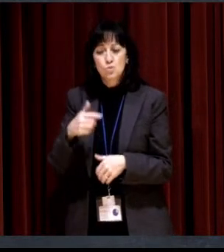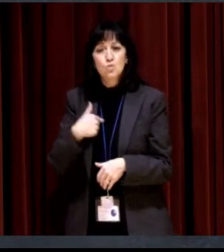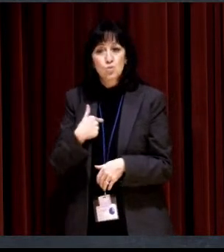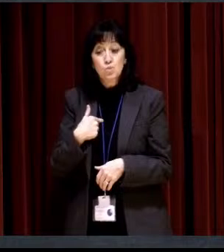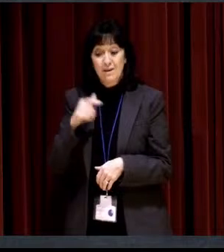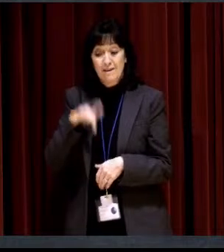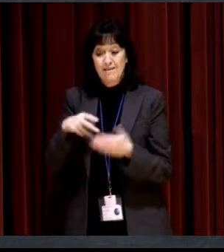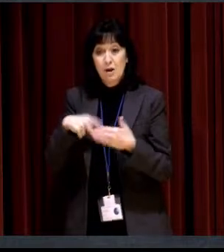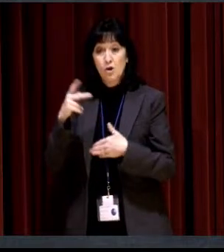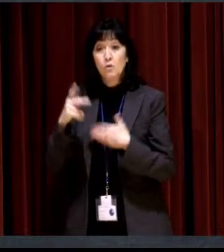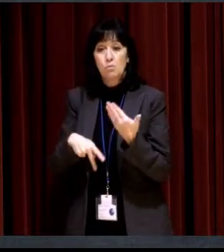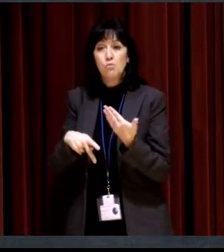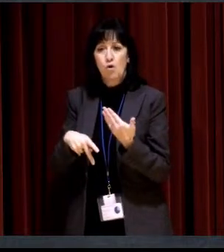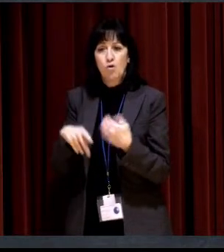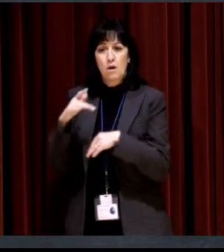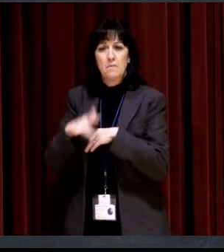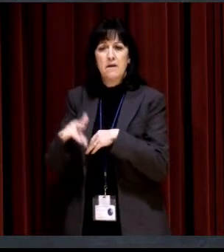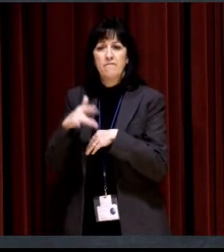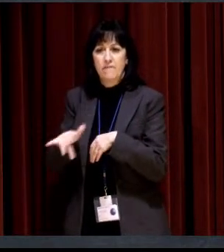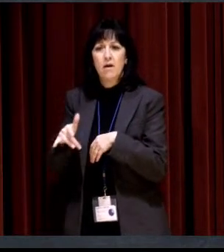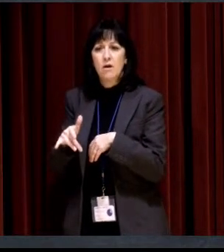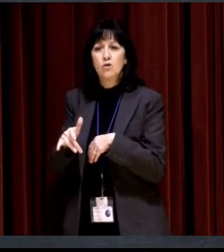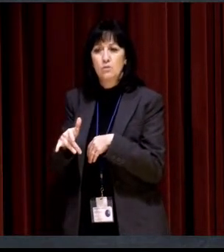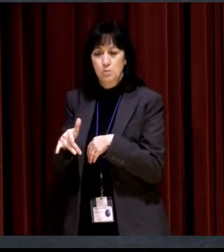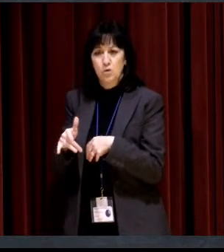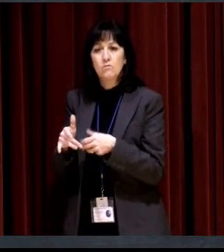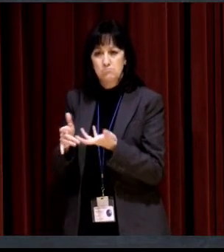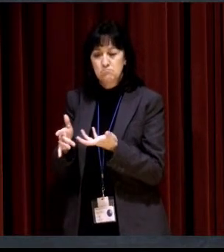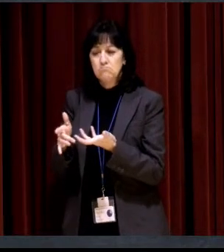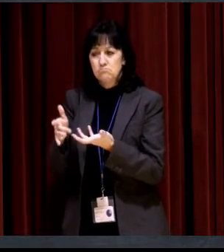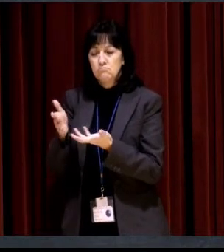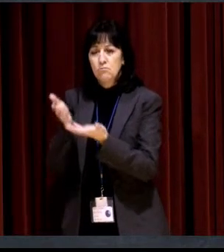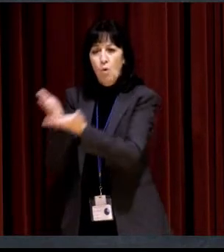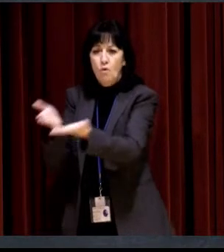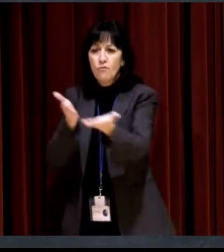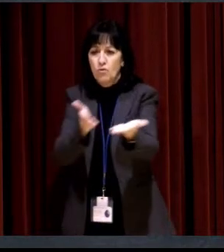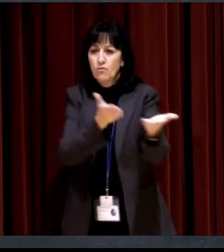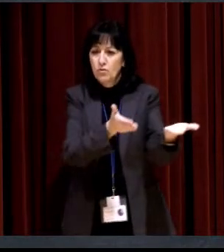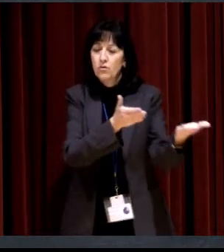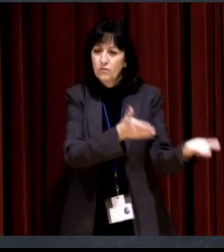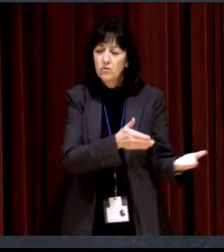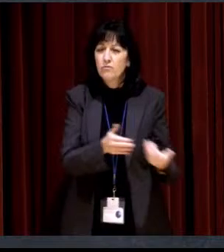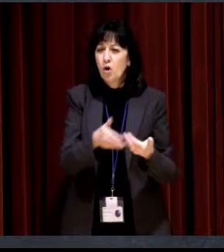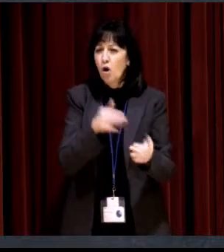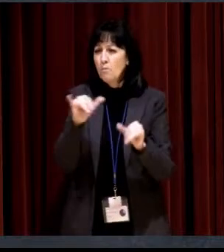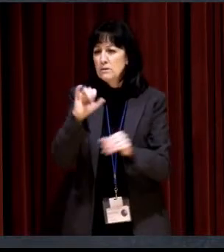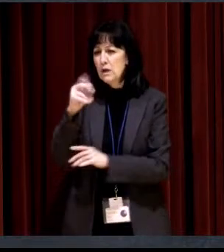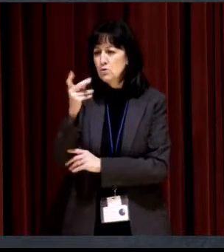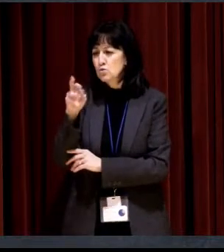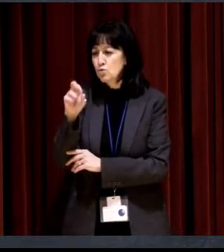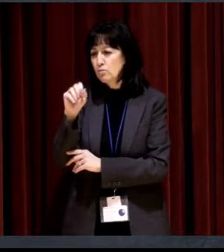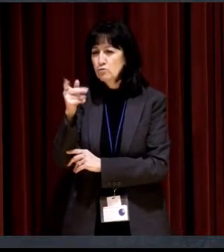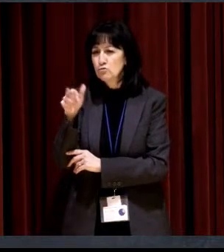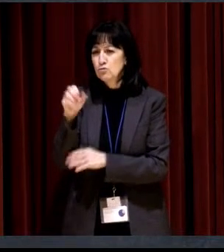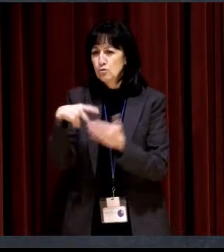Superstars program. But we had different metrics that we used. And I could walk into a